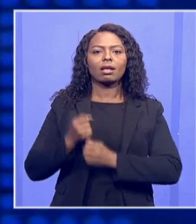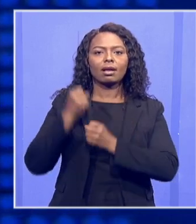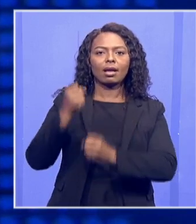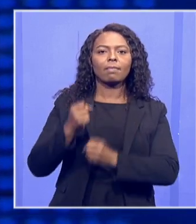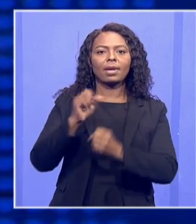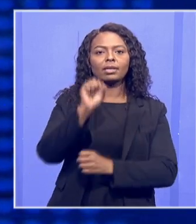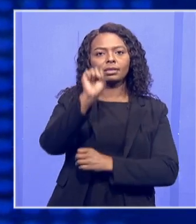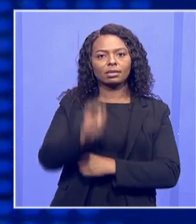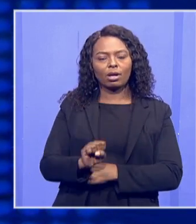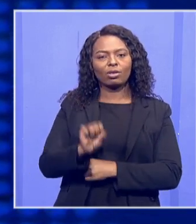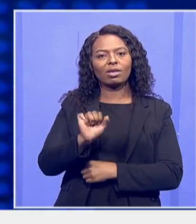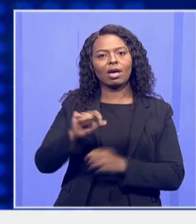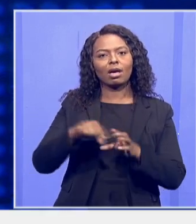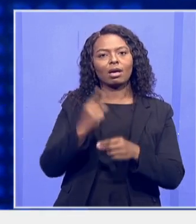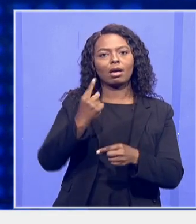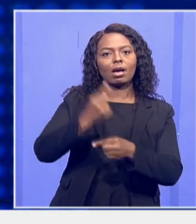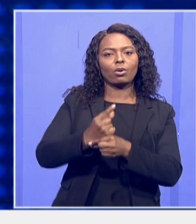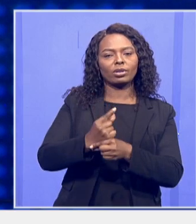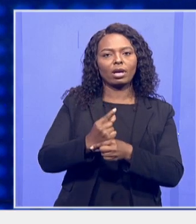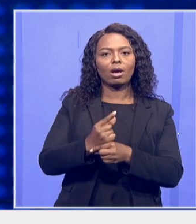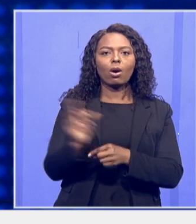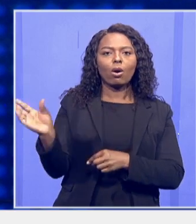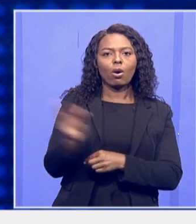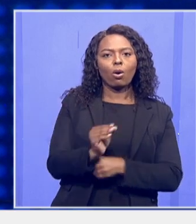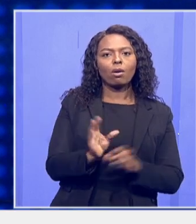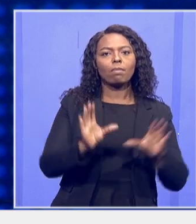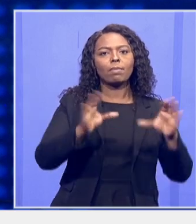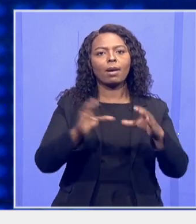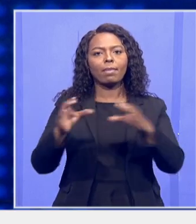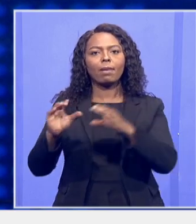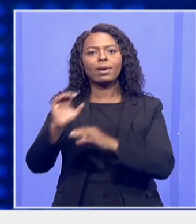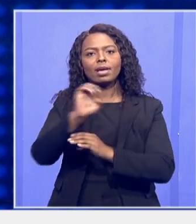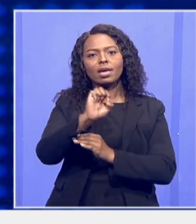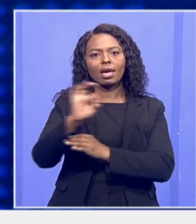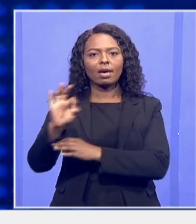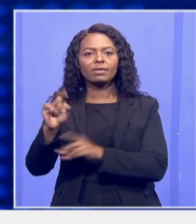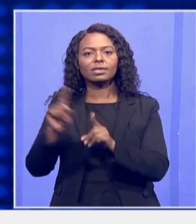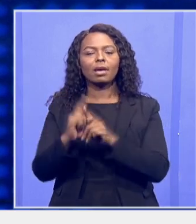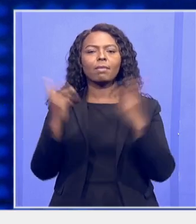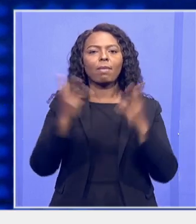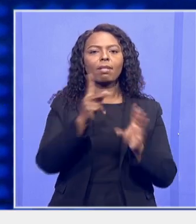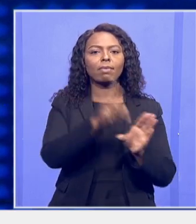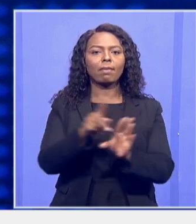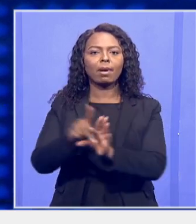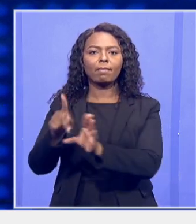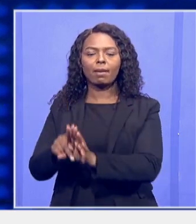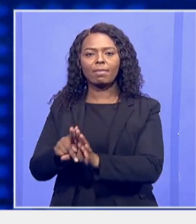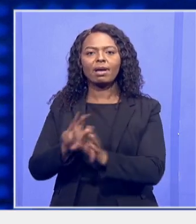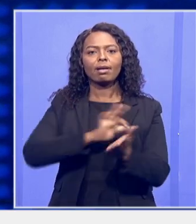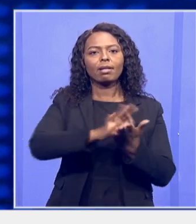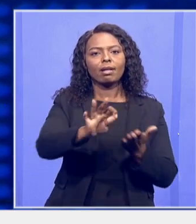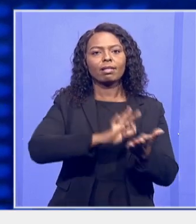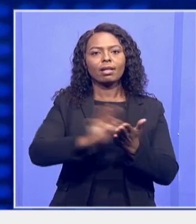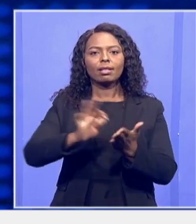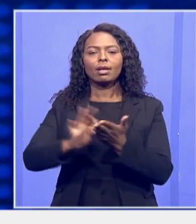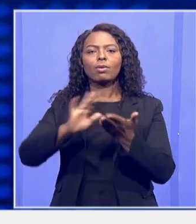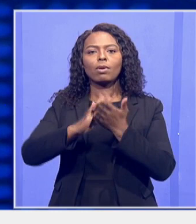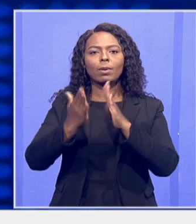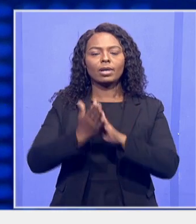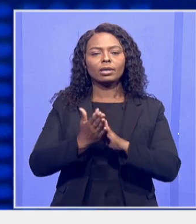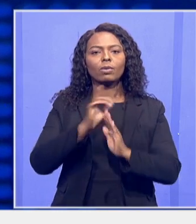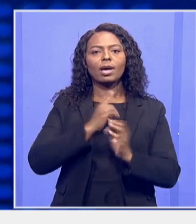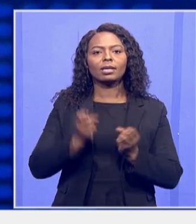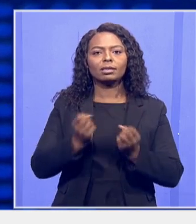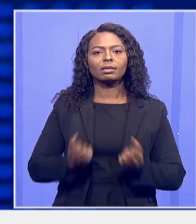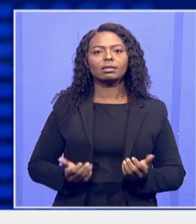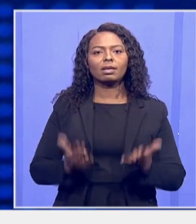The campaign involves all structures of the EFF and public representatives engaging in a massive cleanup of communities due to the service